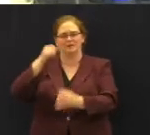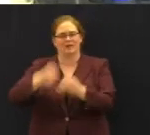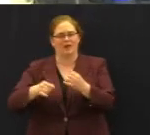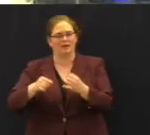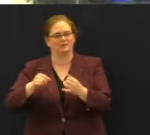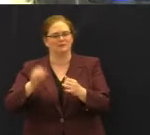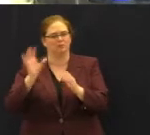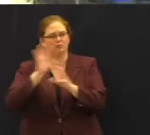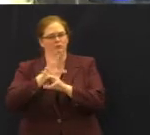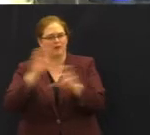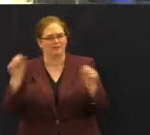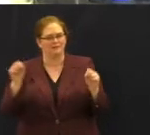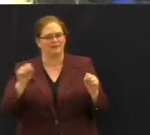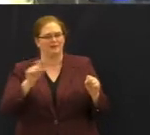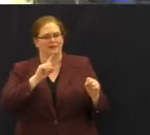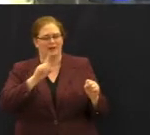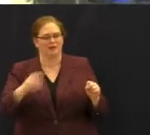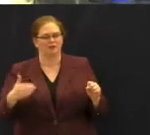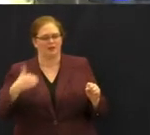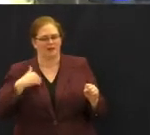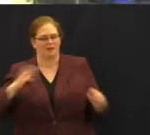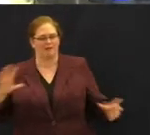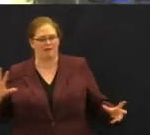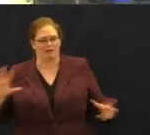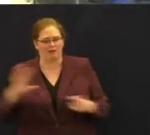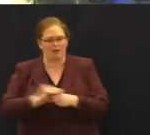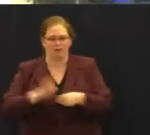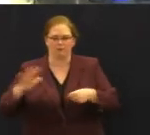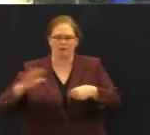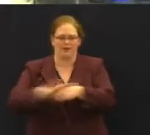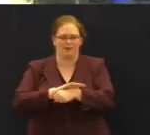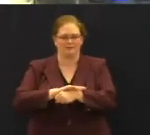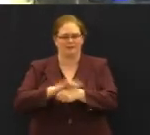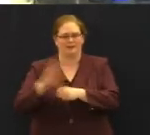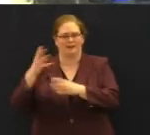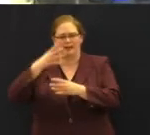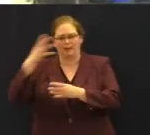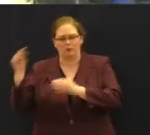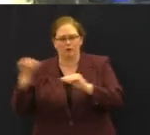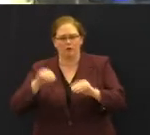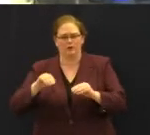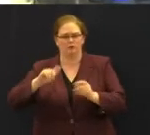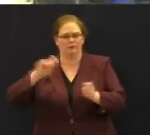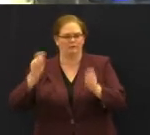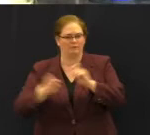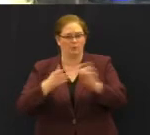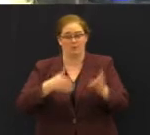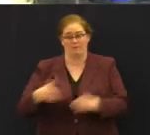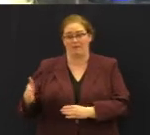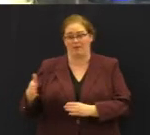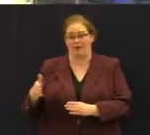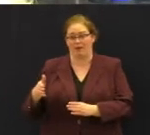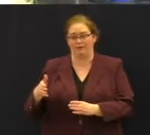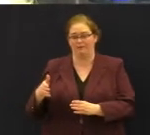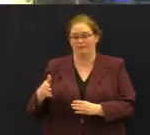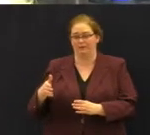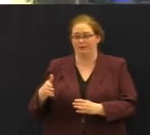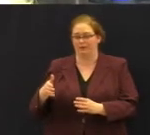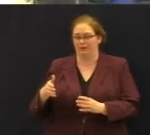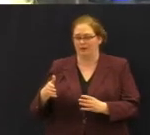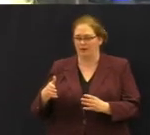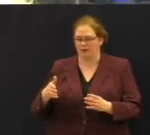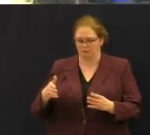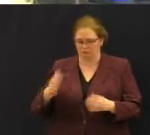president that actually had a comprehensive immigration reform plan and law passed here in the